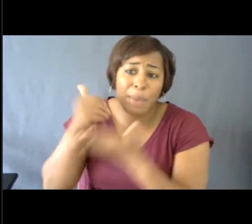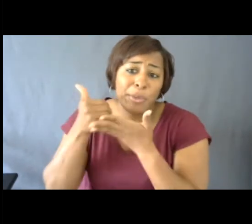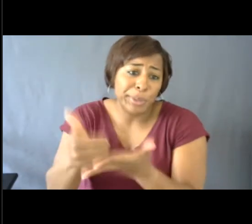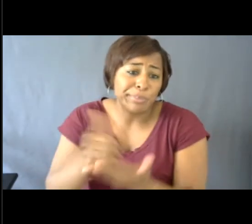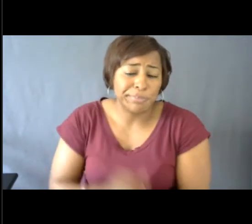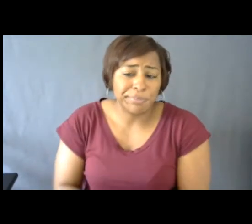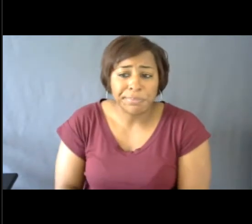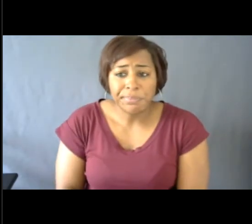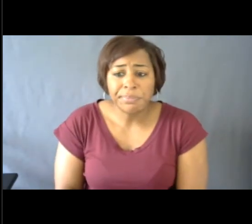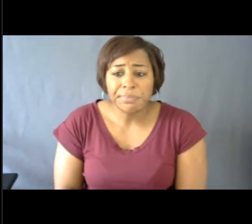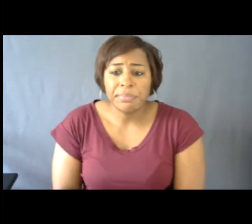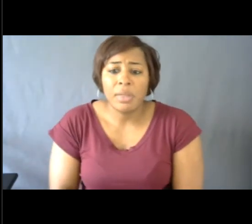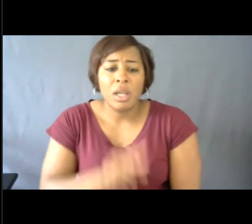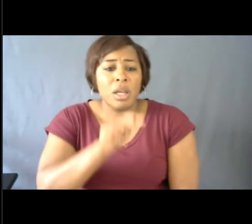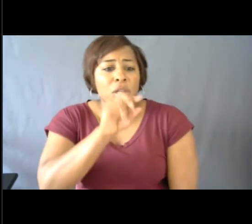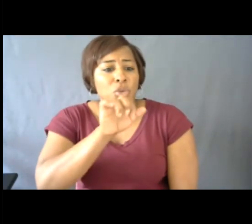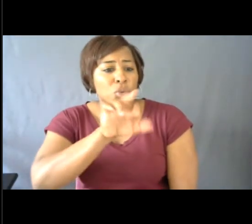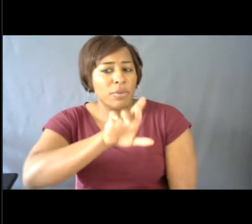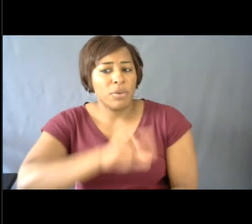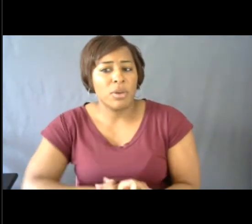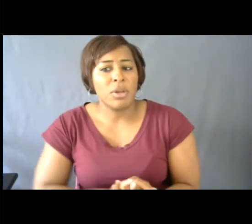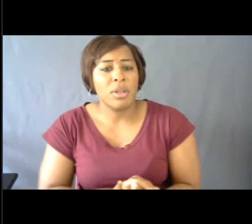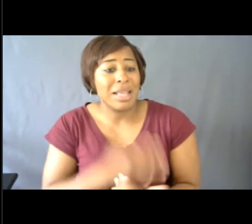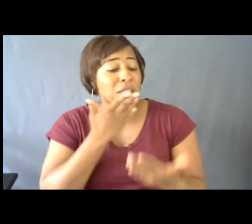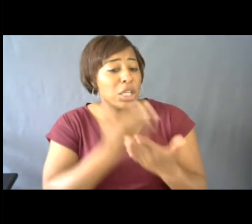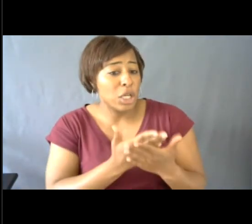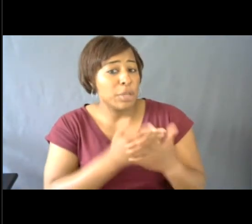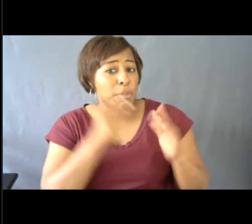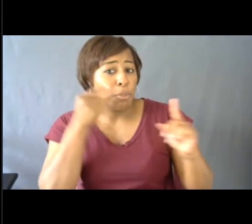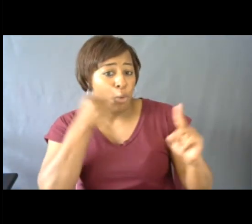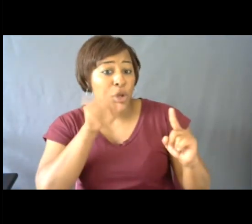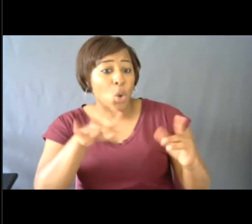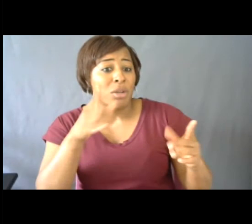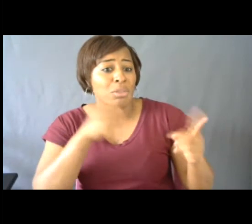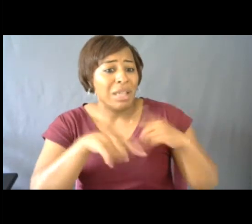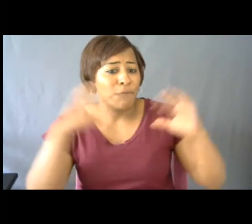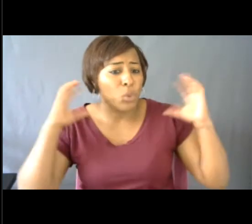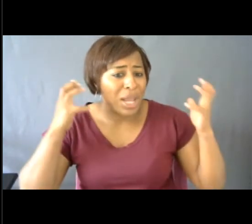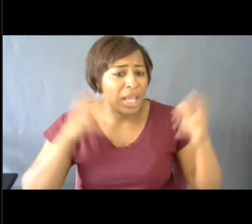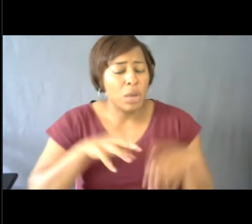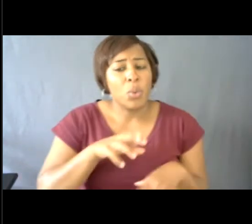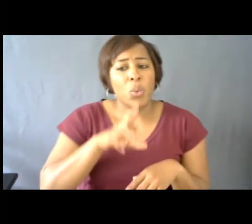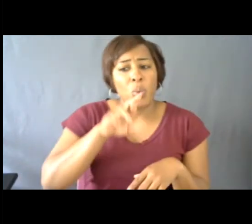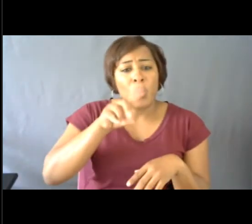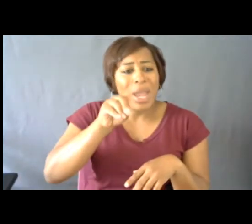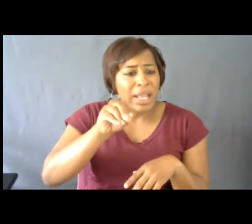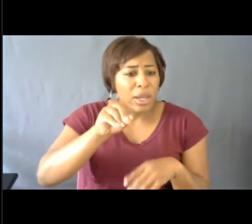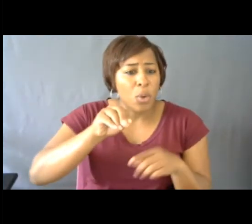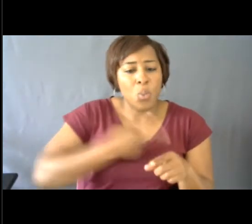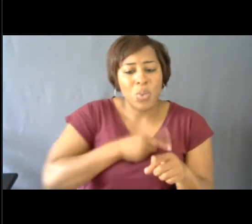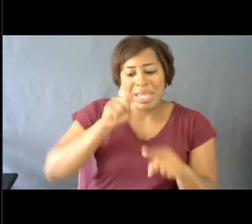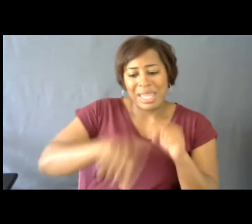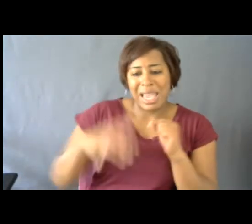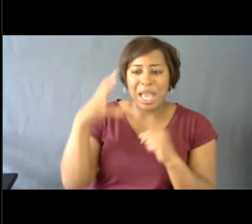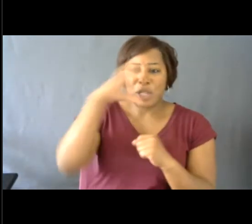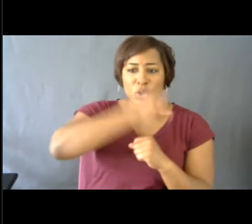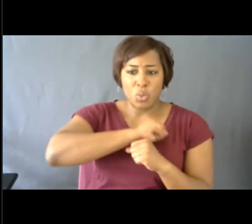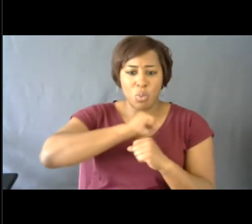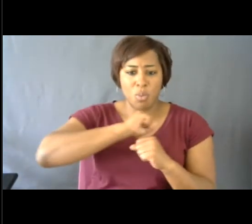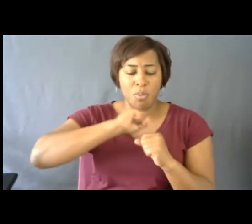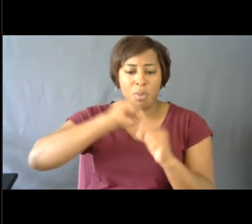if I may, that's a great point about the sign for radio. That we can't just assume that the word radio is treated